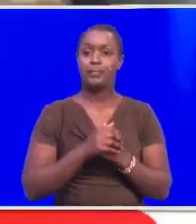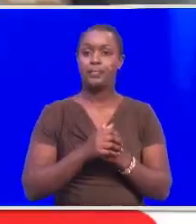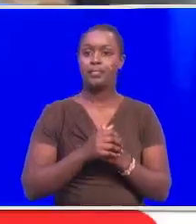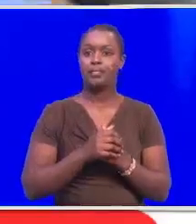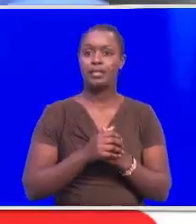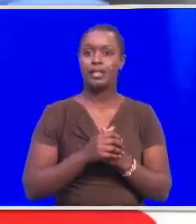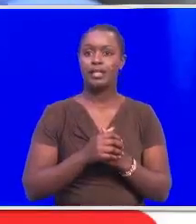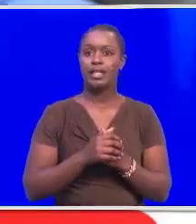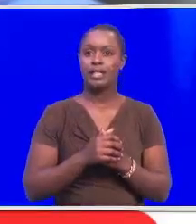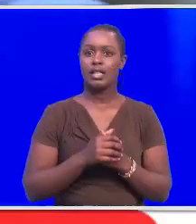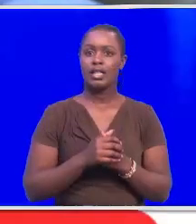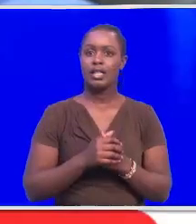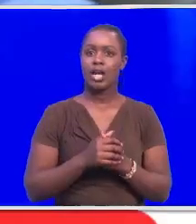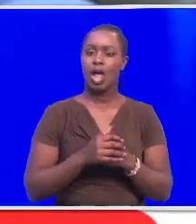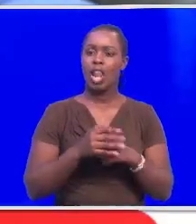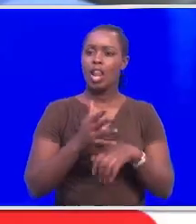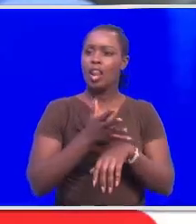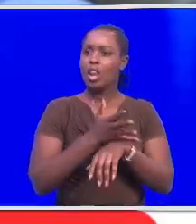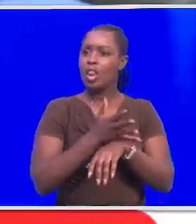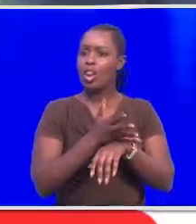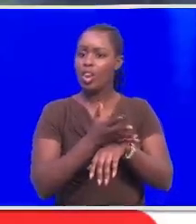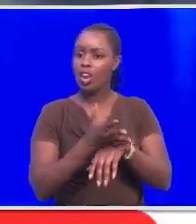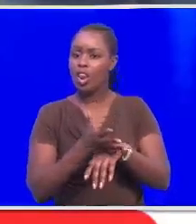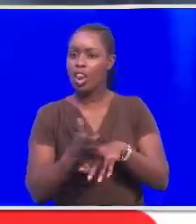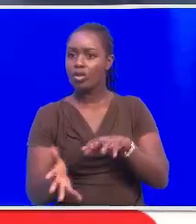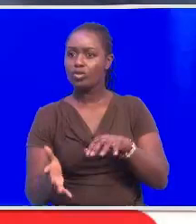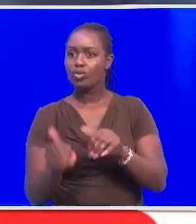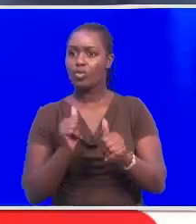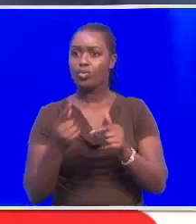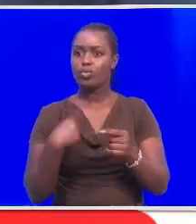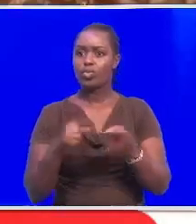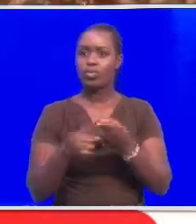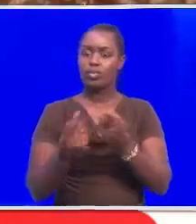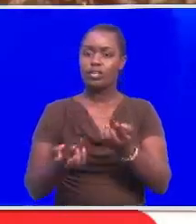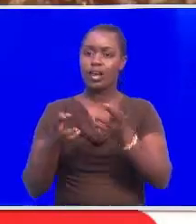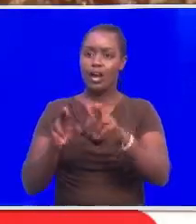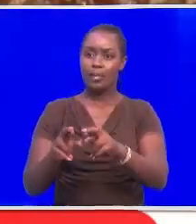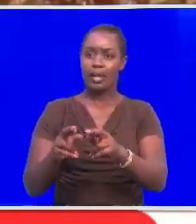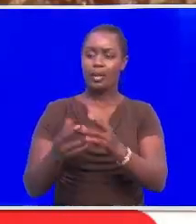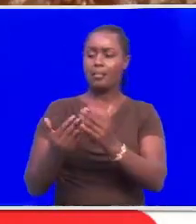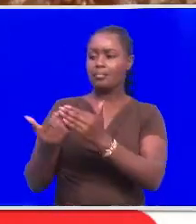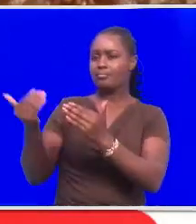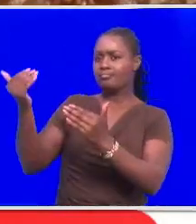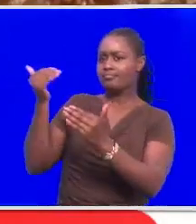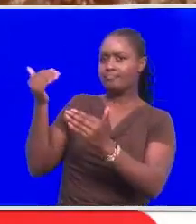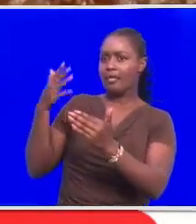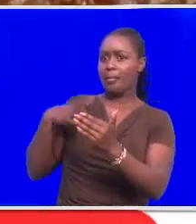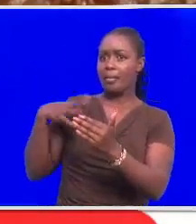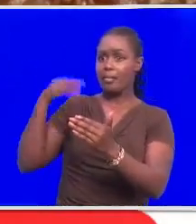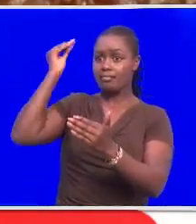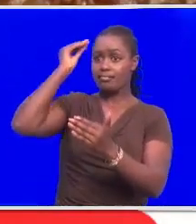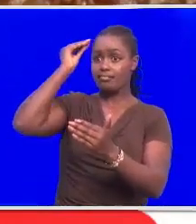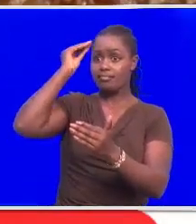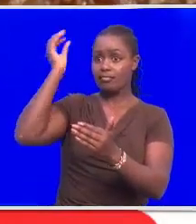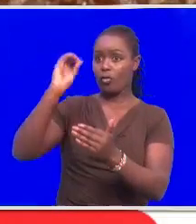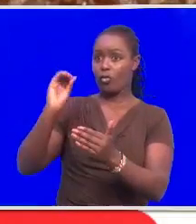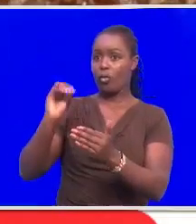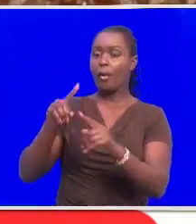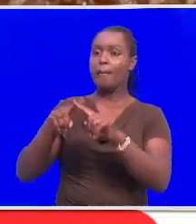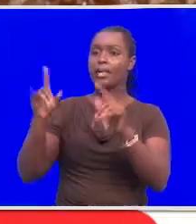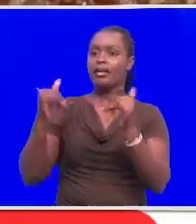asara kidogo ilipatikana pale nyuma, kuna watu hawakusoma. Sasa tumetia msingi